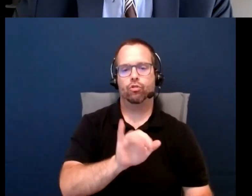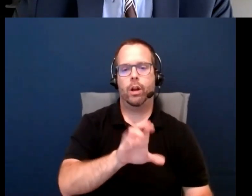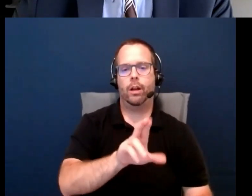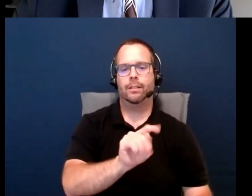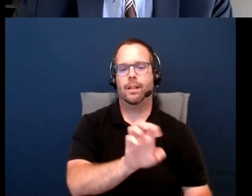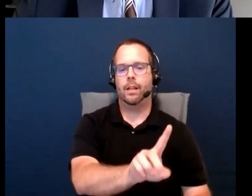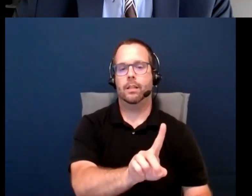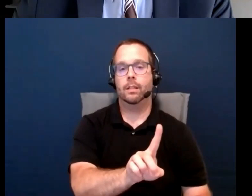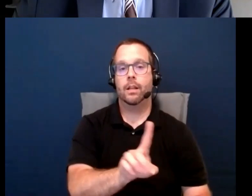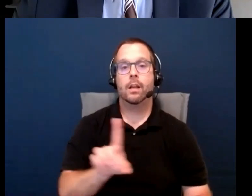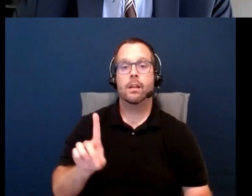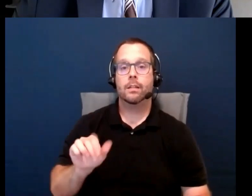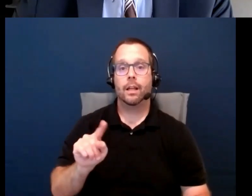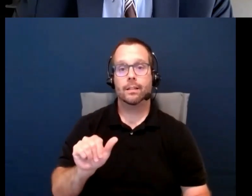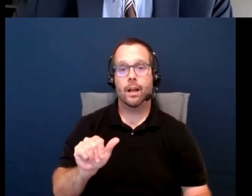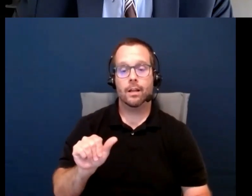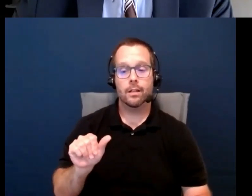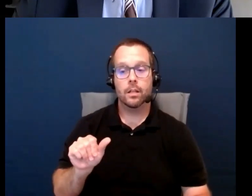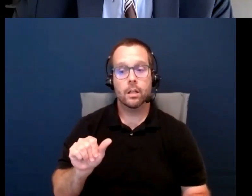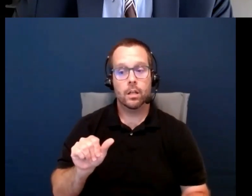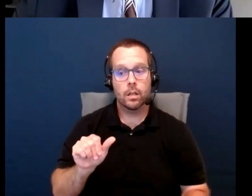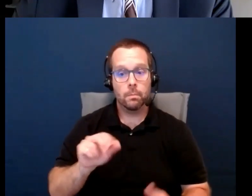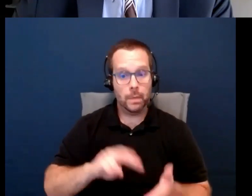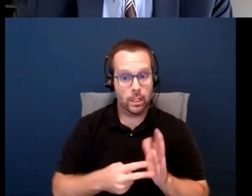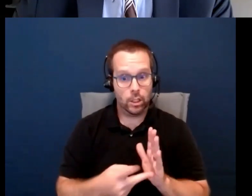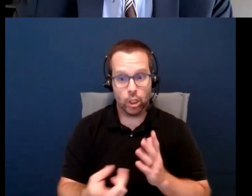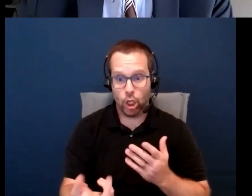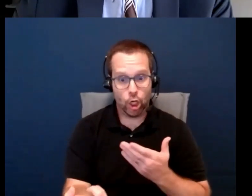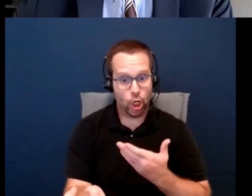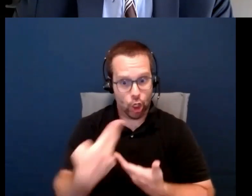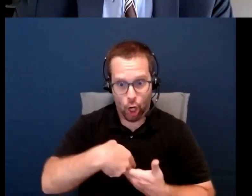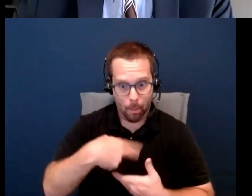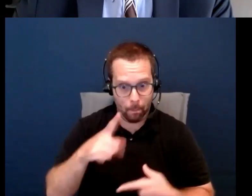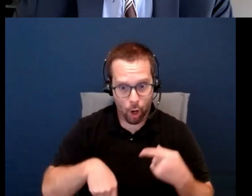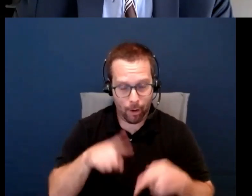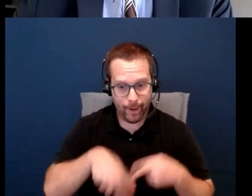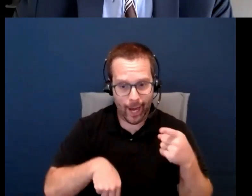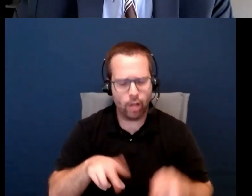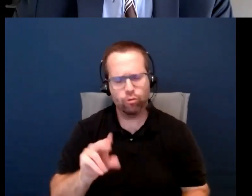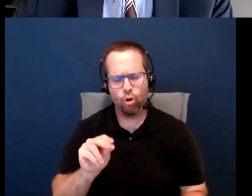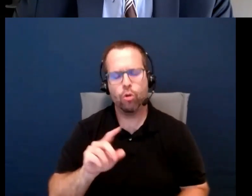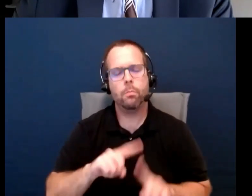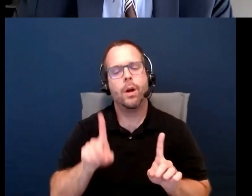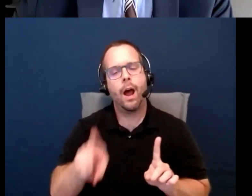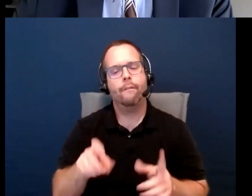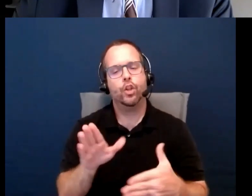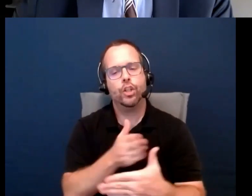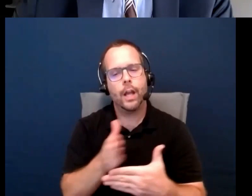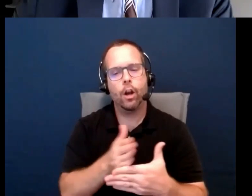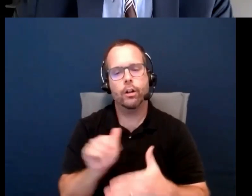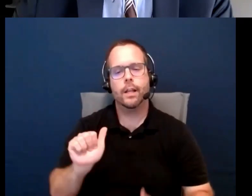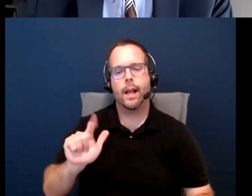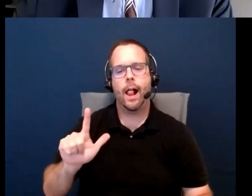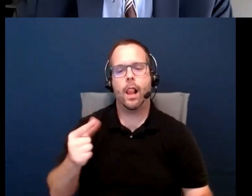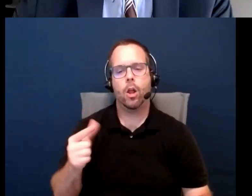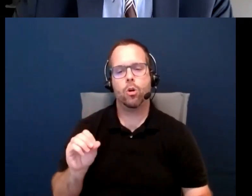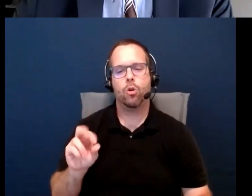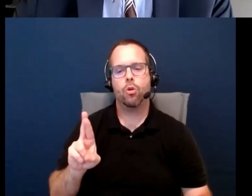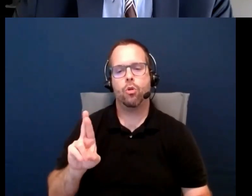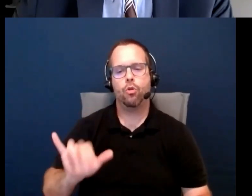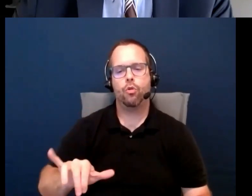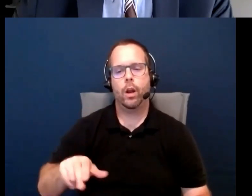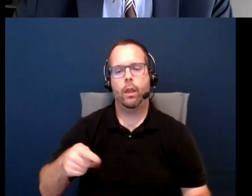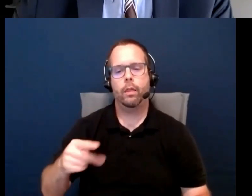you would then share at the end of your study the algorithms, the code, so that others seeking